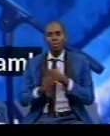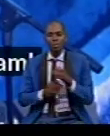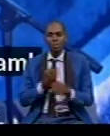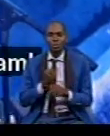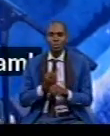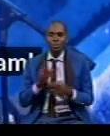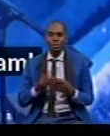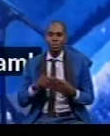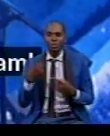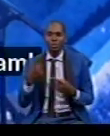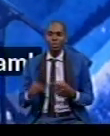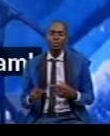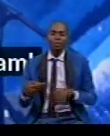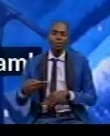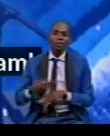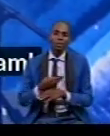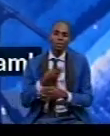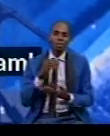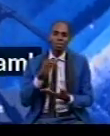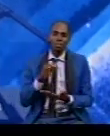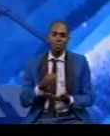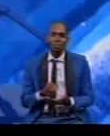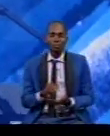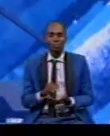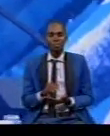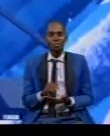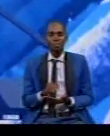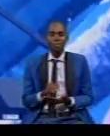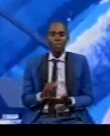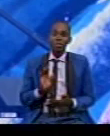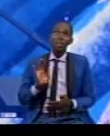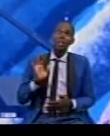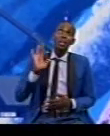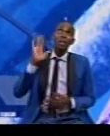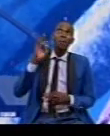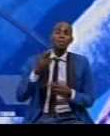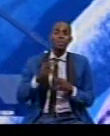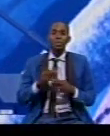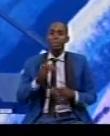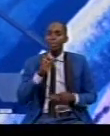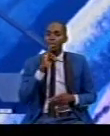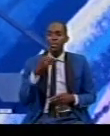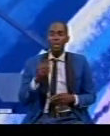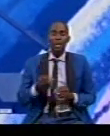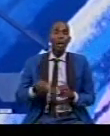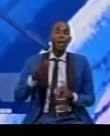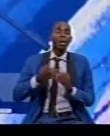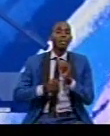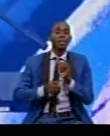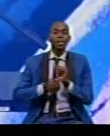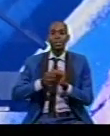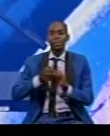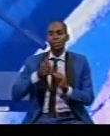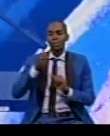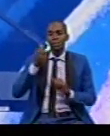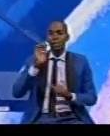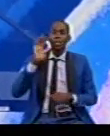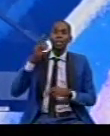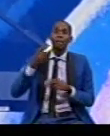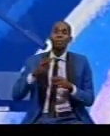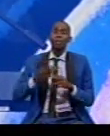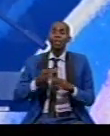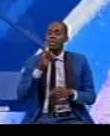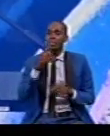Those who are deaf and dumb, dumbness cannot withstand the name of